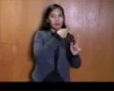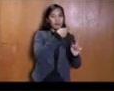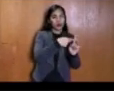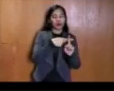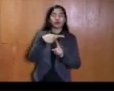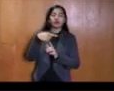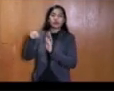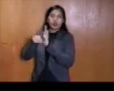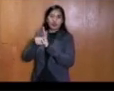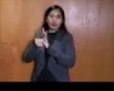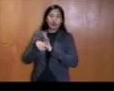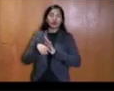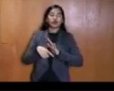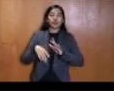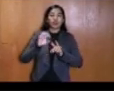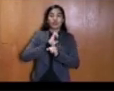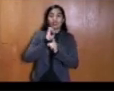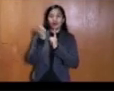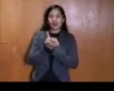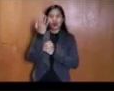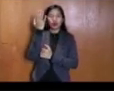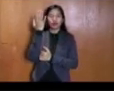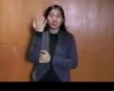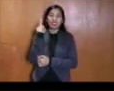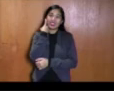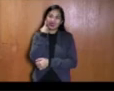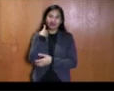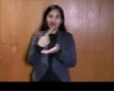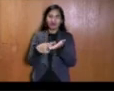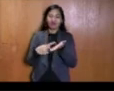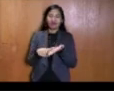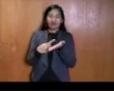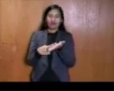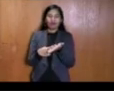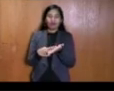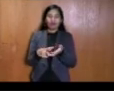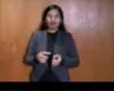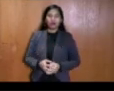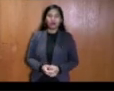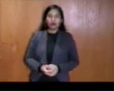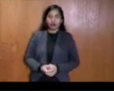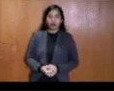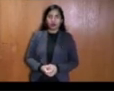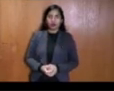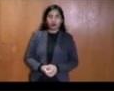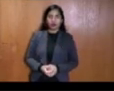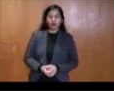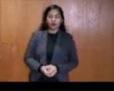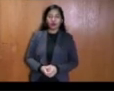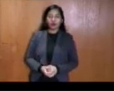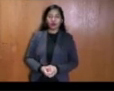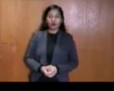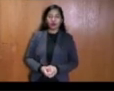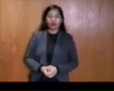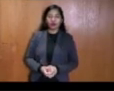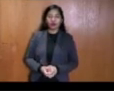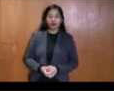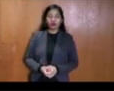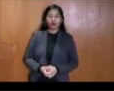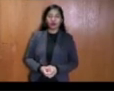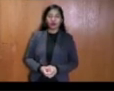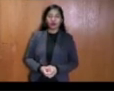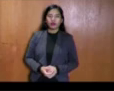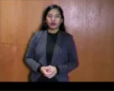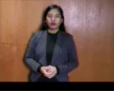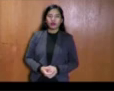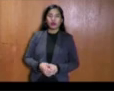impacts on the environment, as previously discussed in previous sessions, where